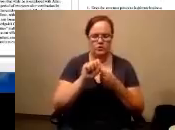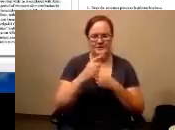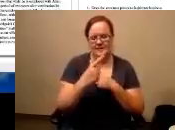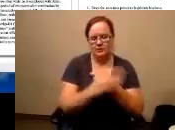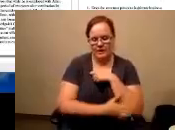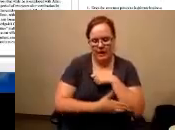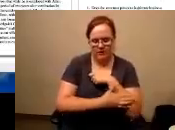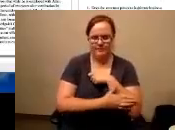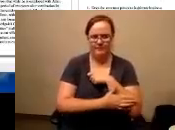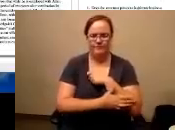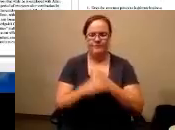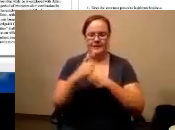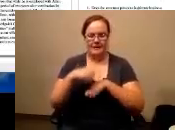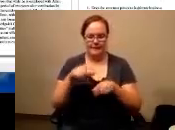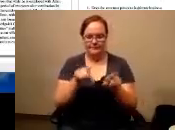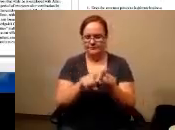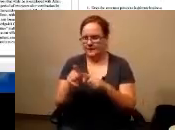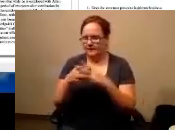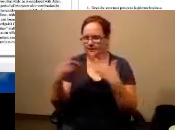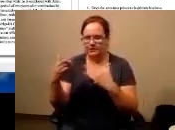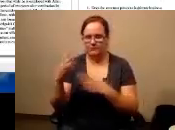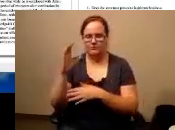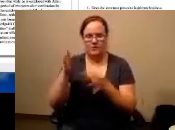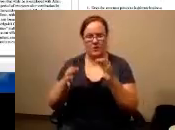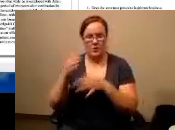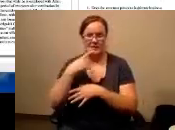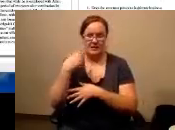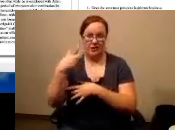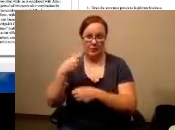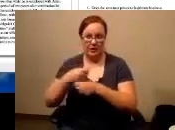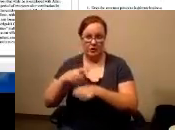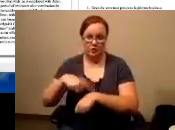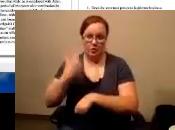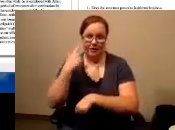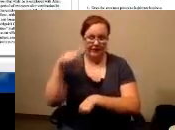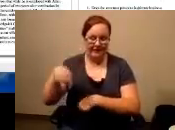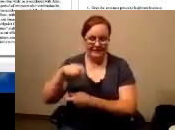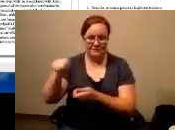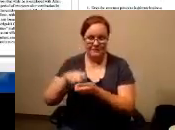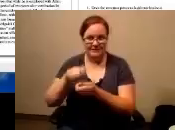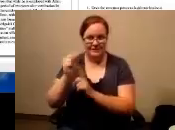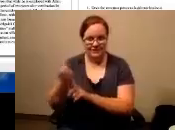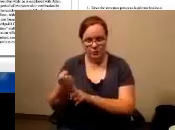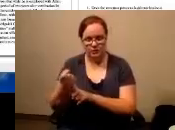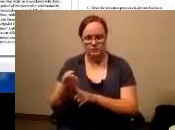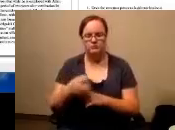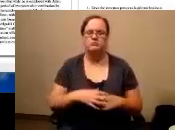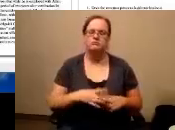the same thing. If the court feels that 3 years is too long for this particular circumstance,